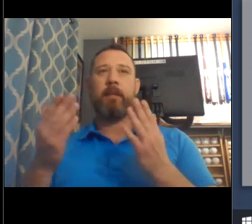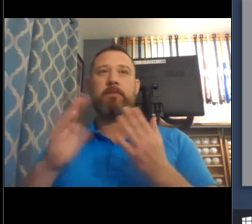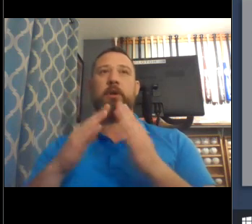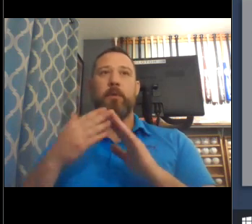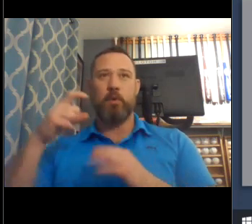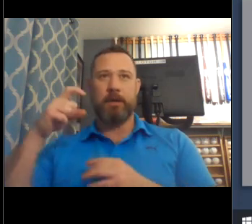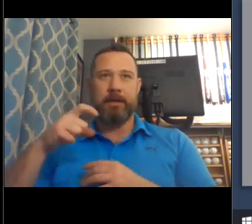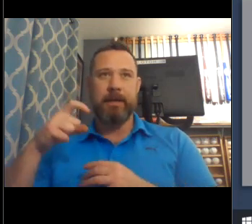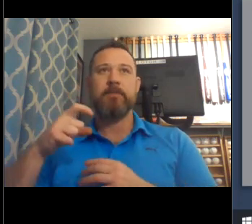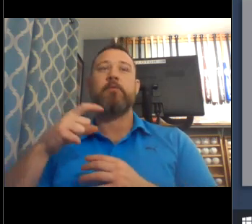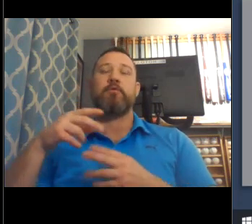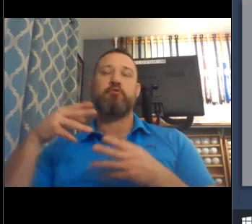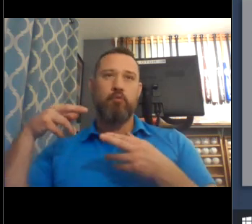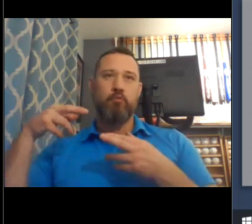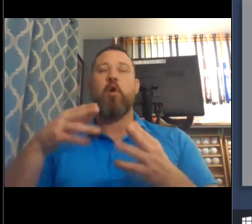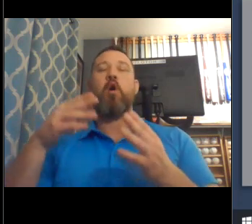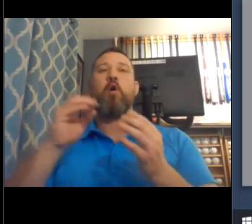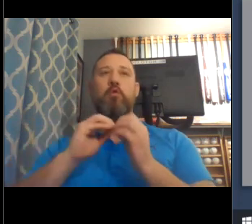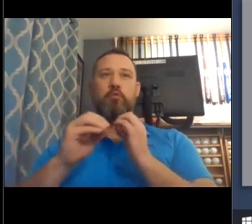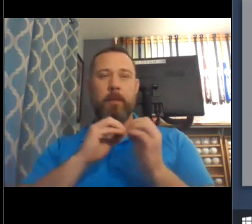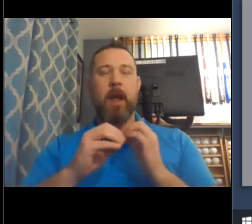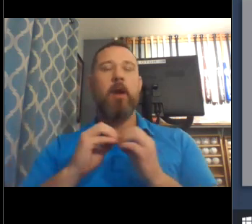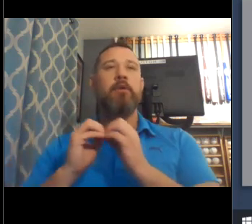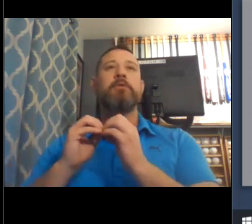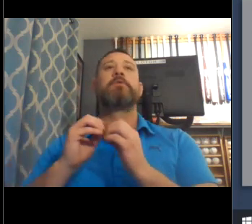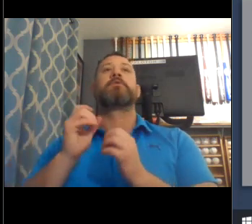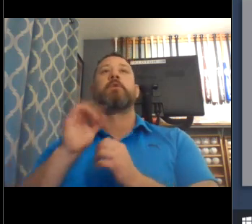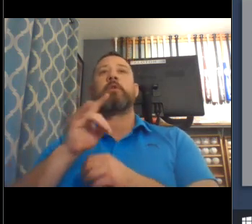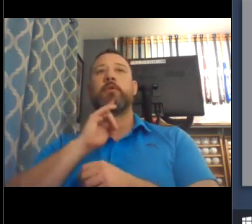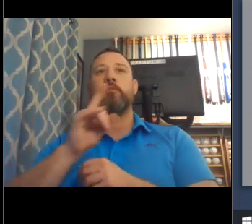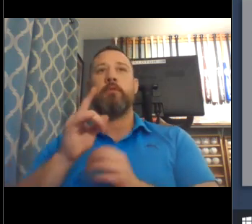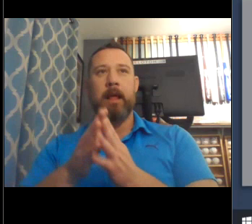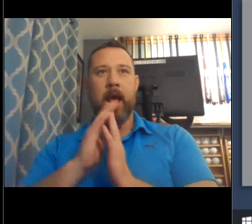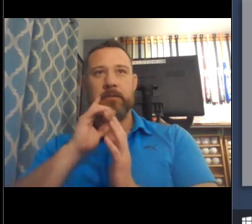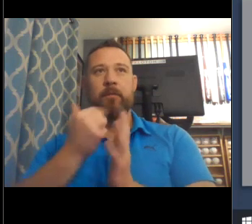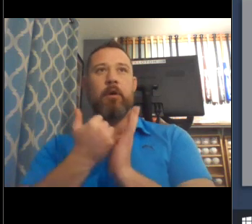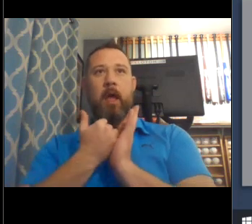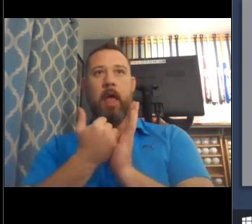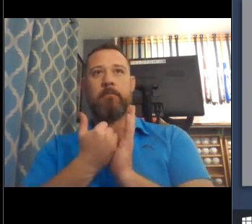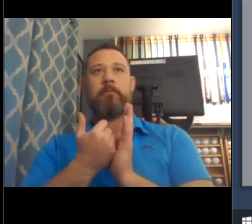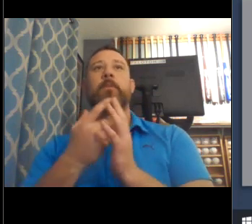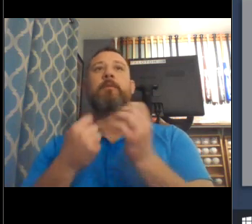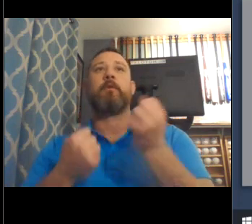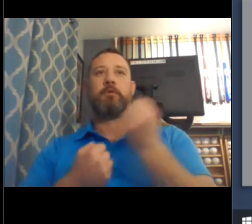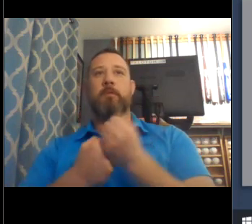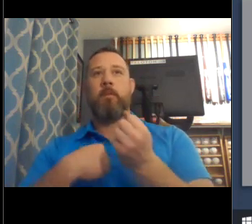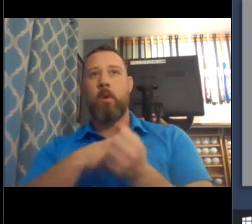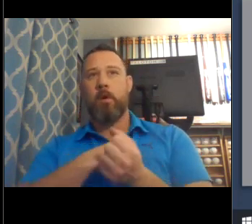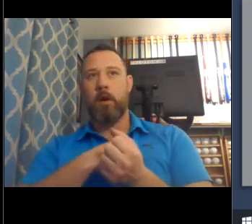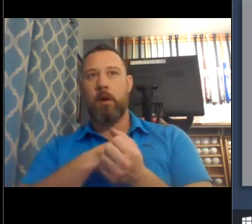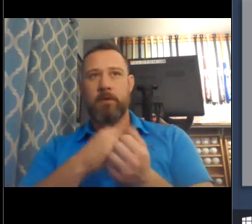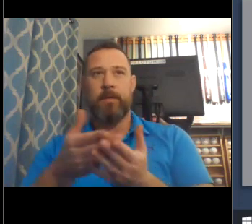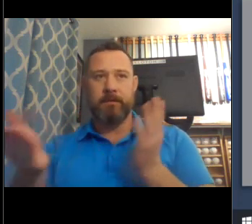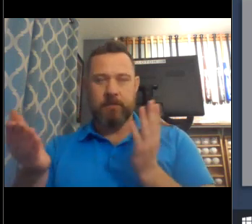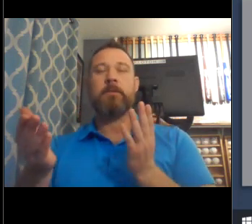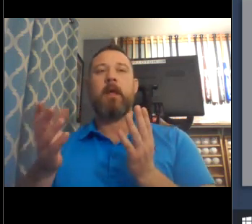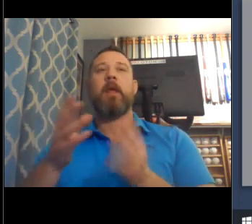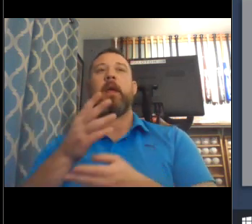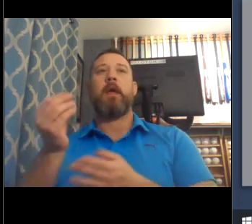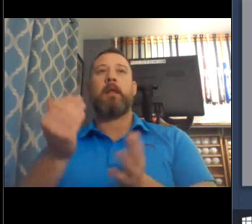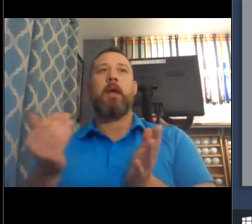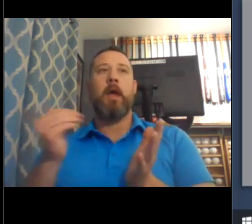including road repairs. And so we would really ask for your help if you could support us with these things. And